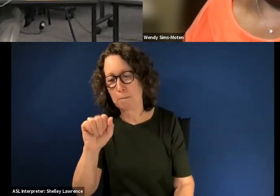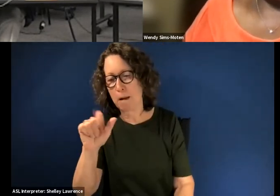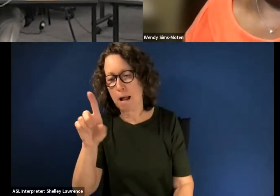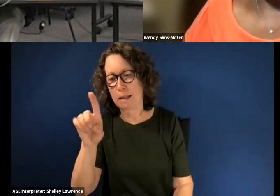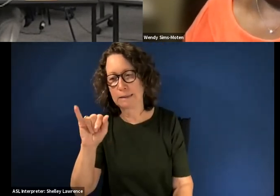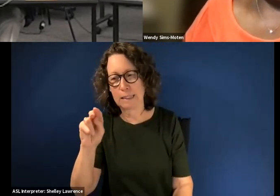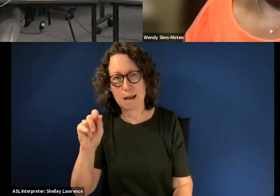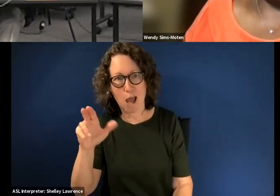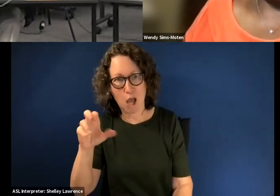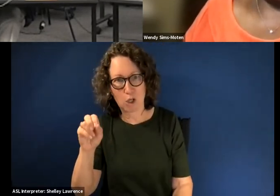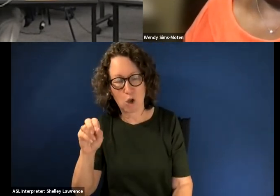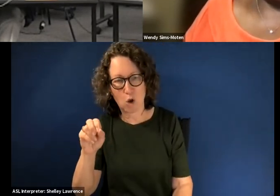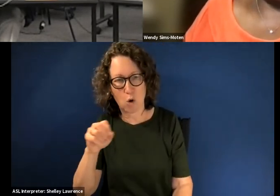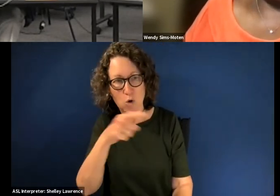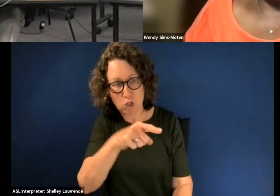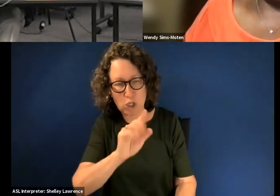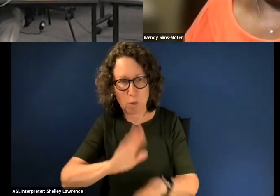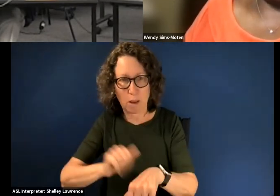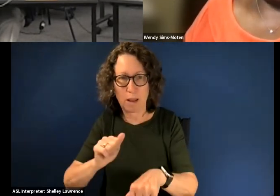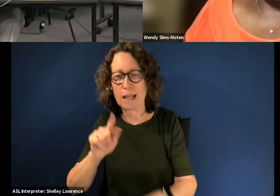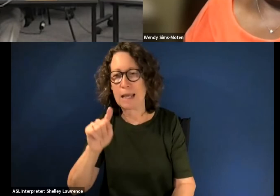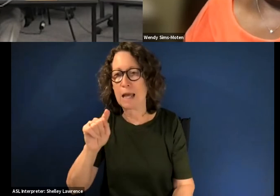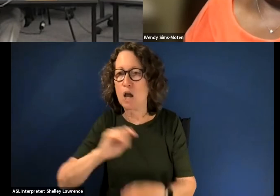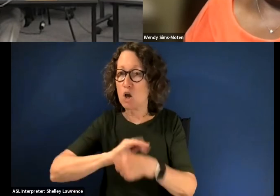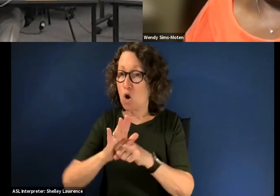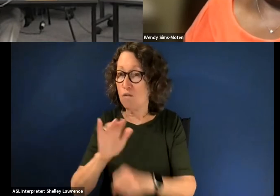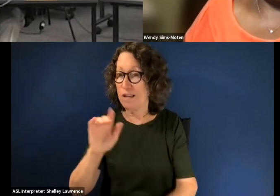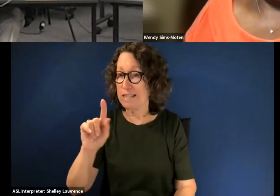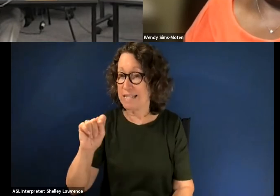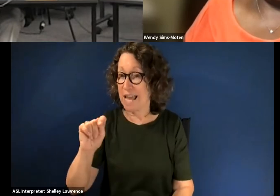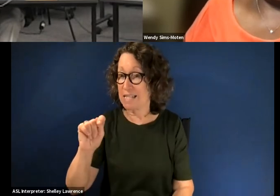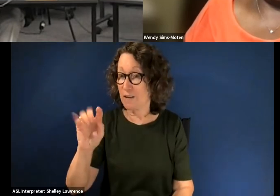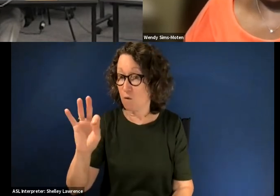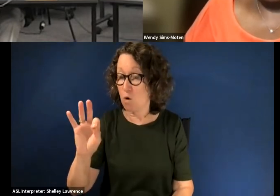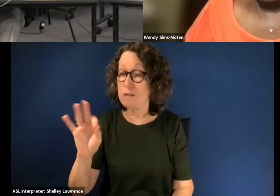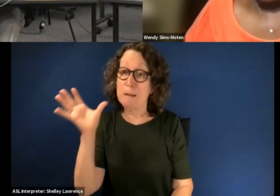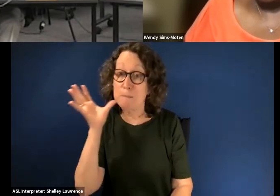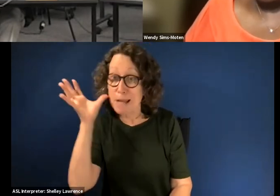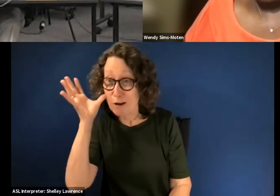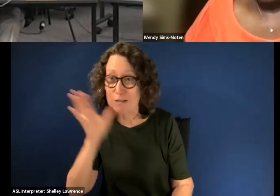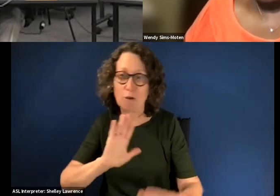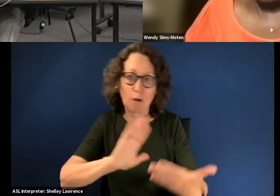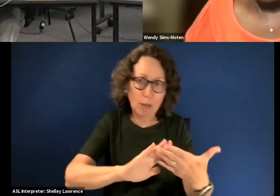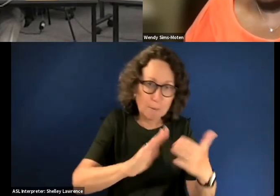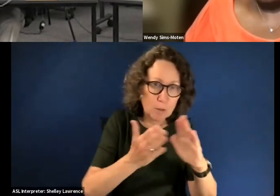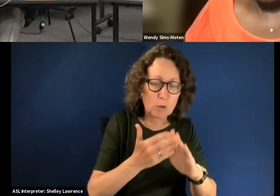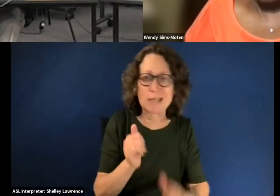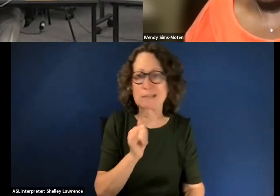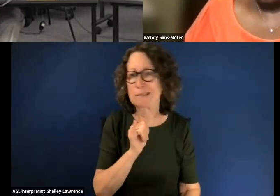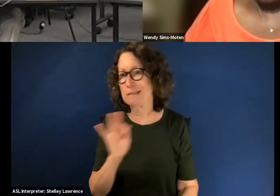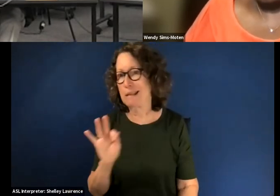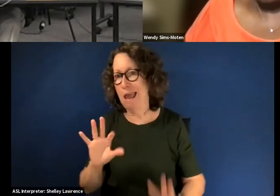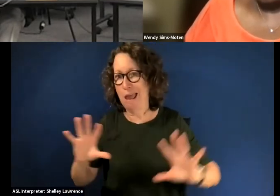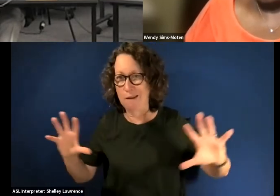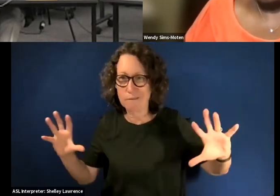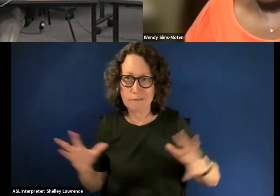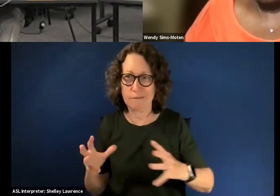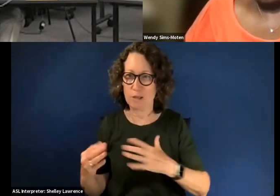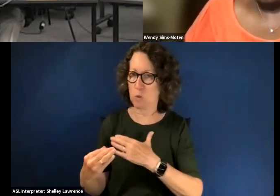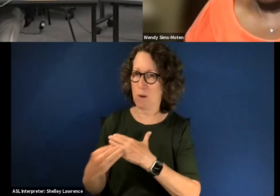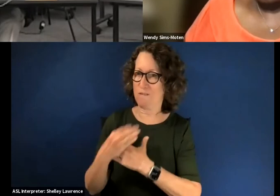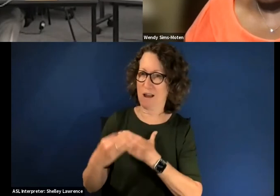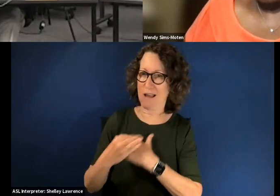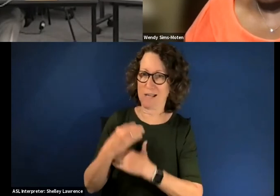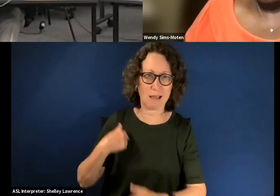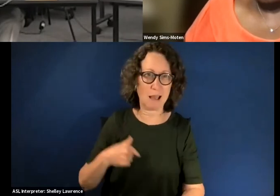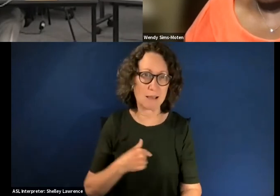bringing together the COVID task force, which represents parents, community, staff members, to advise us on that